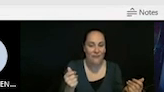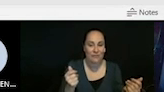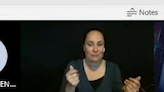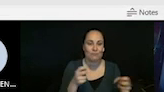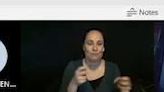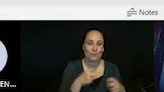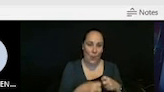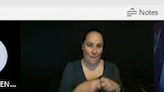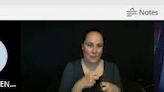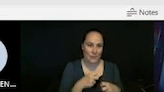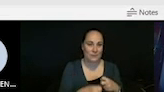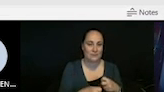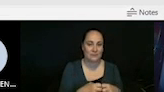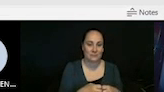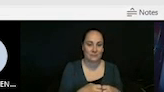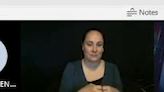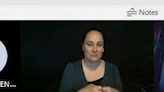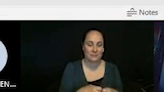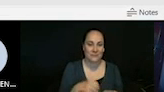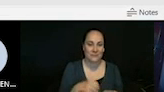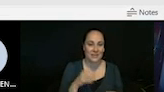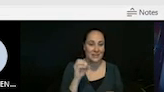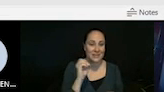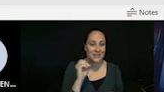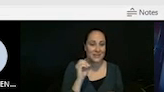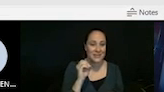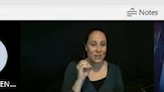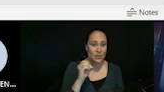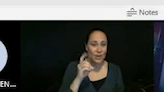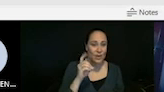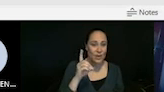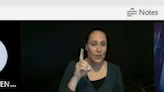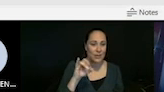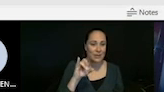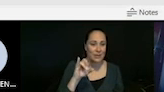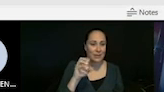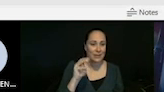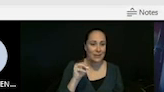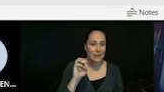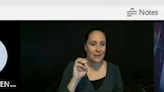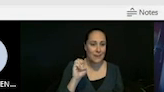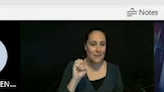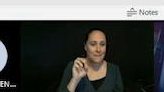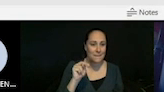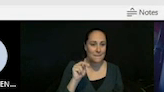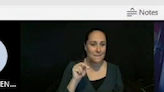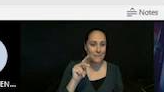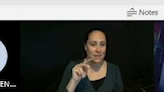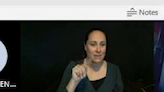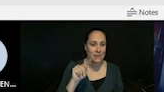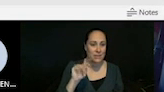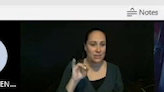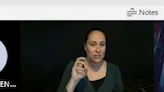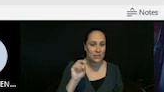that zero-dimensional heat conduction problem, right, we extrapolate into our 3D world.